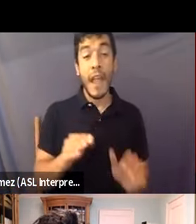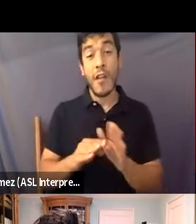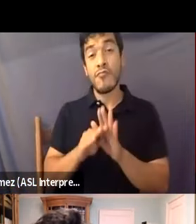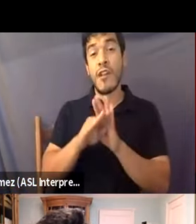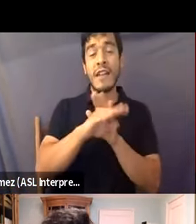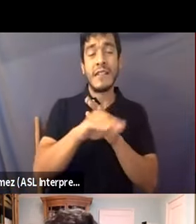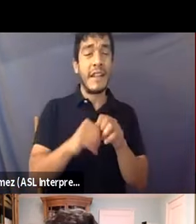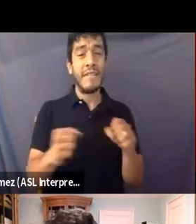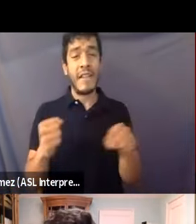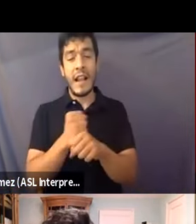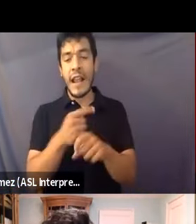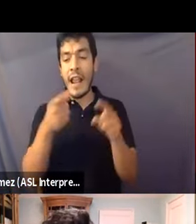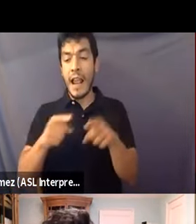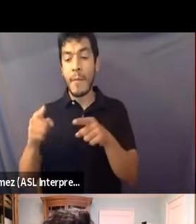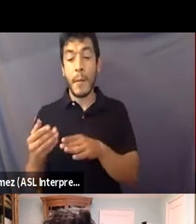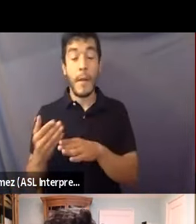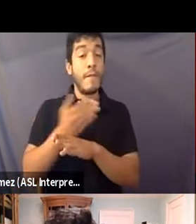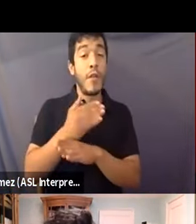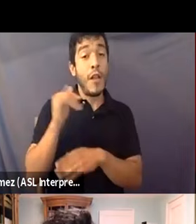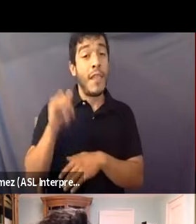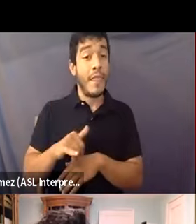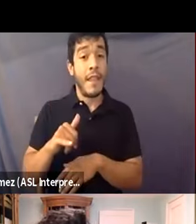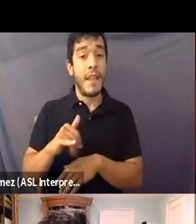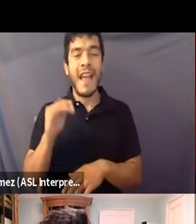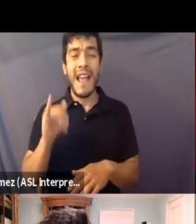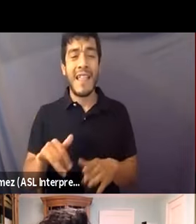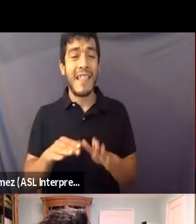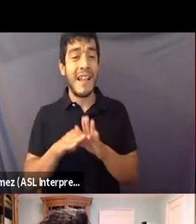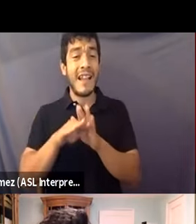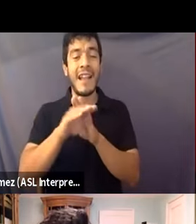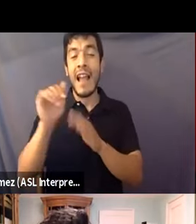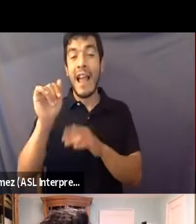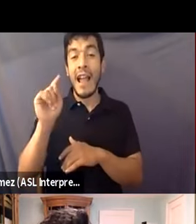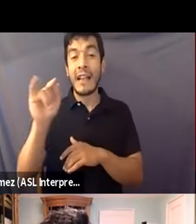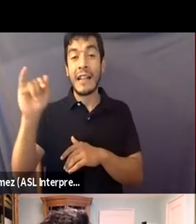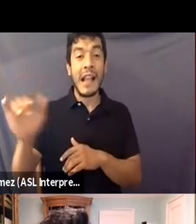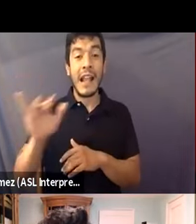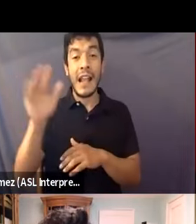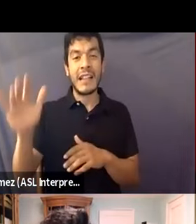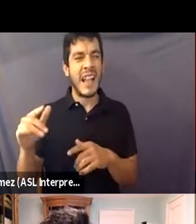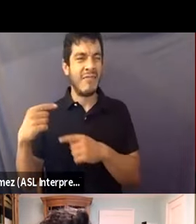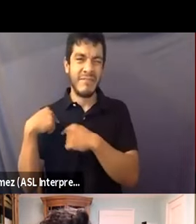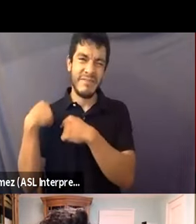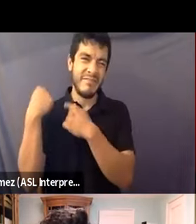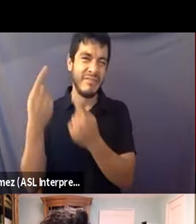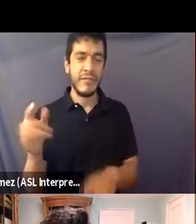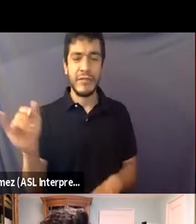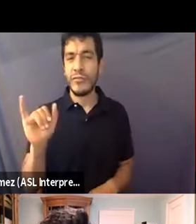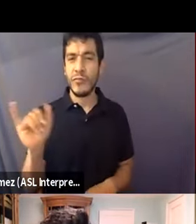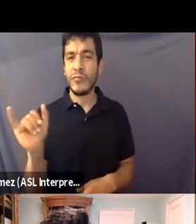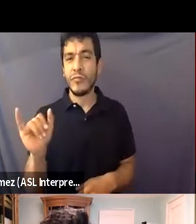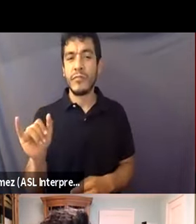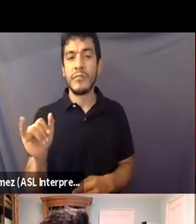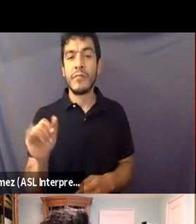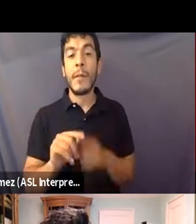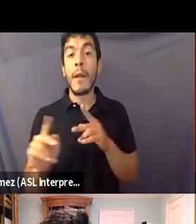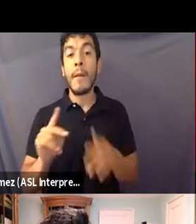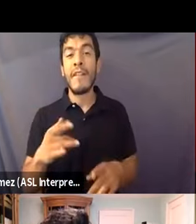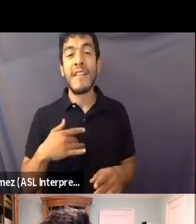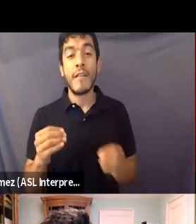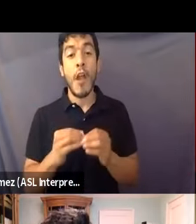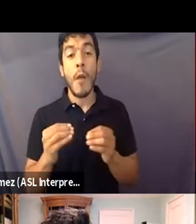honestly, the rise and sort of anti-Asian backlash has been going on for quite a while. And in terms of people feeling more bold